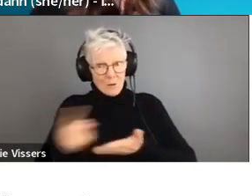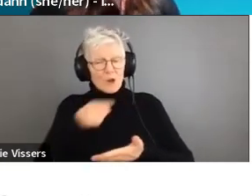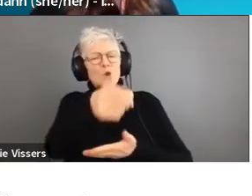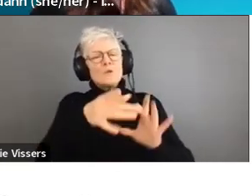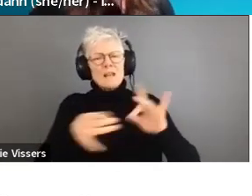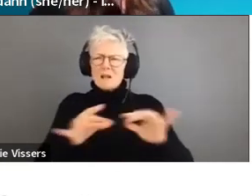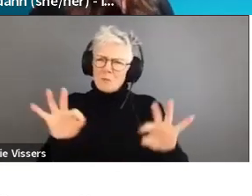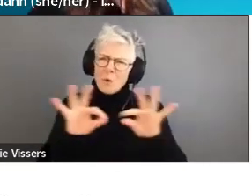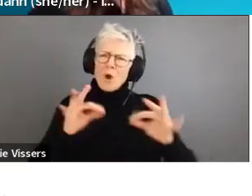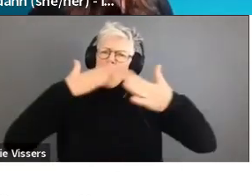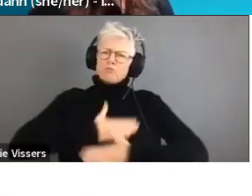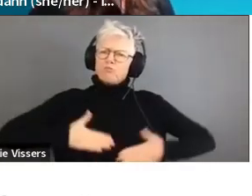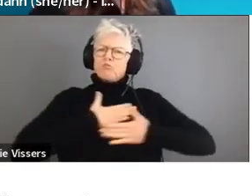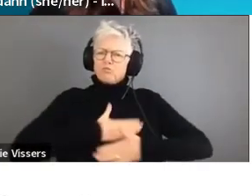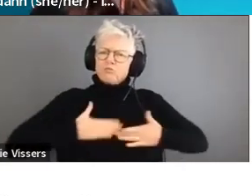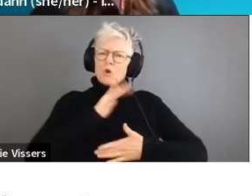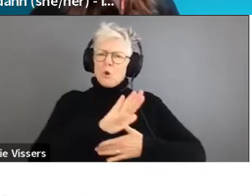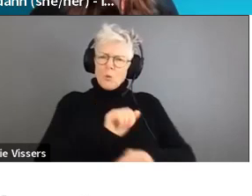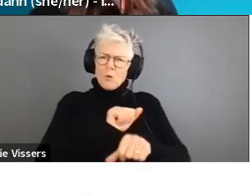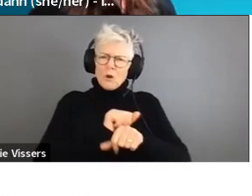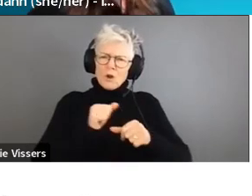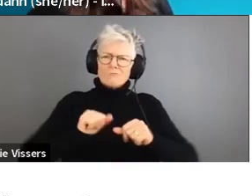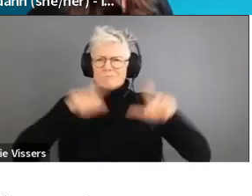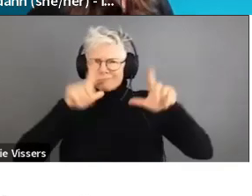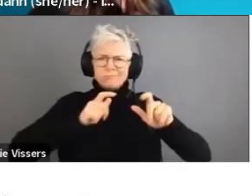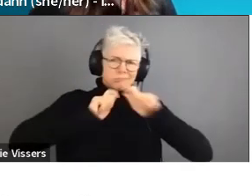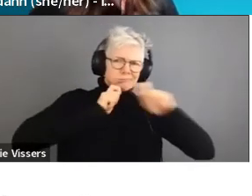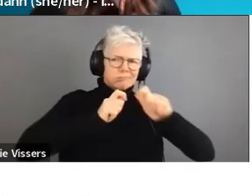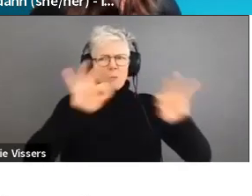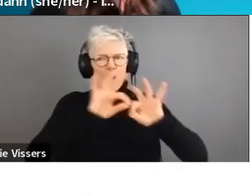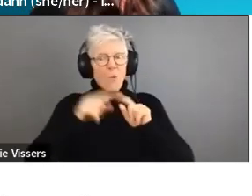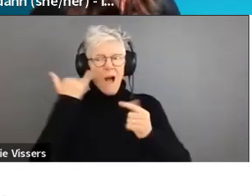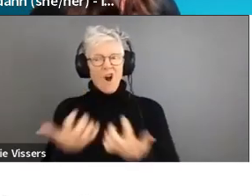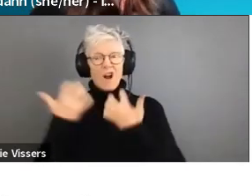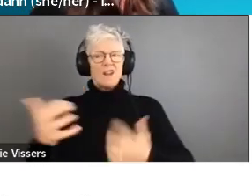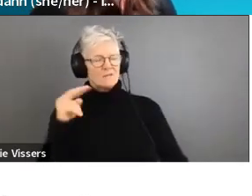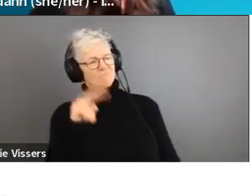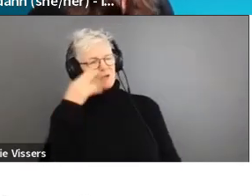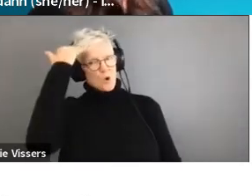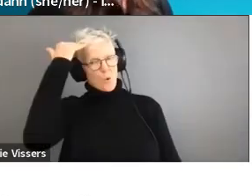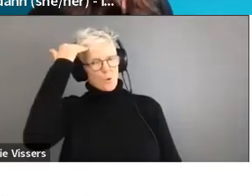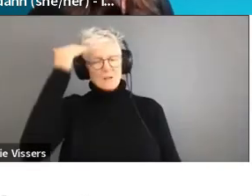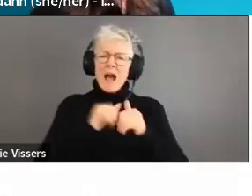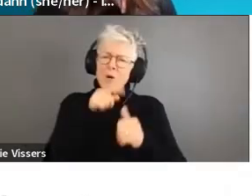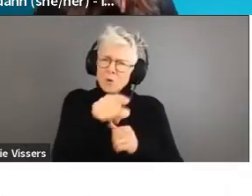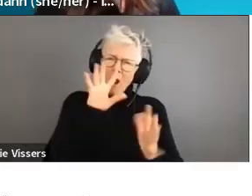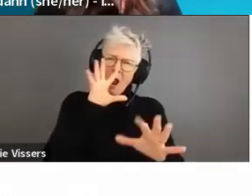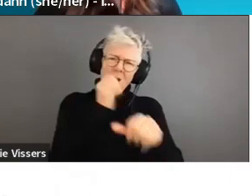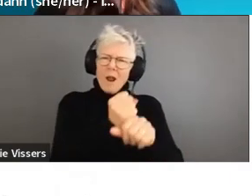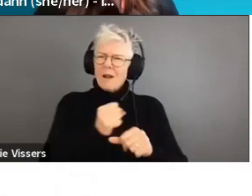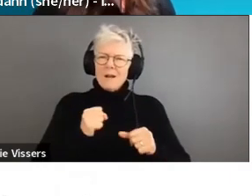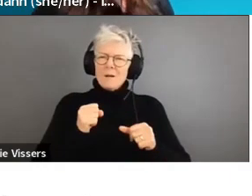doing because your audience will notice if you're not. So what made you fall in love with podcasting, and how do you maintain your passion